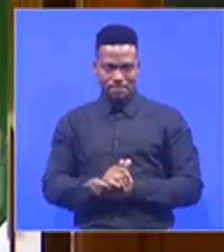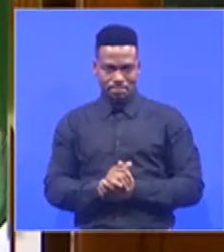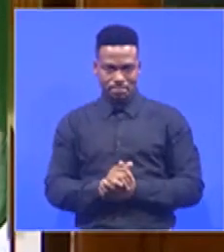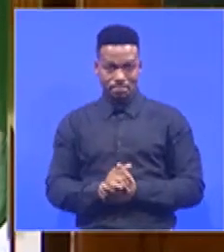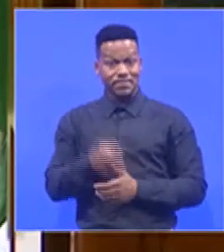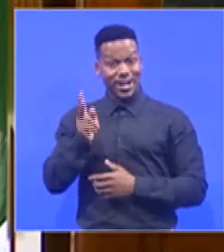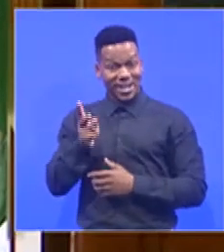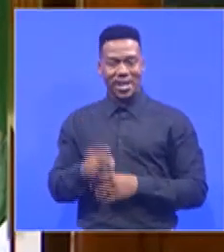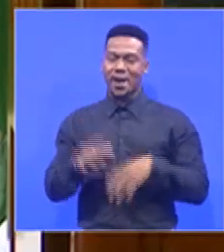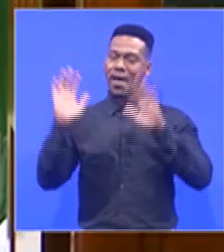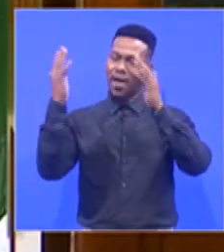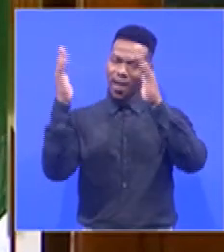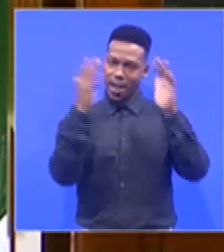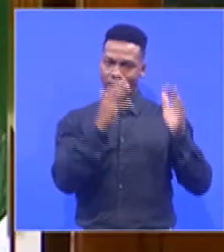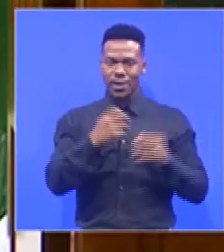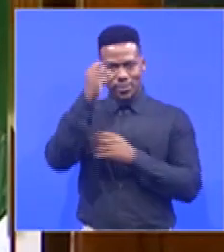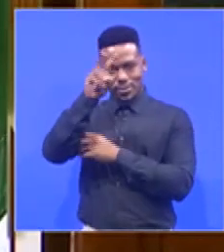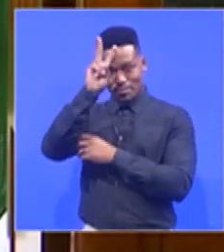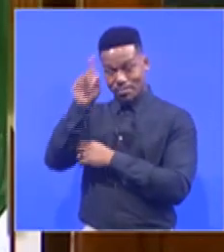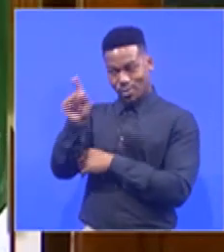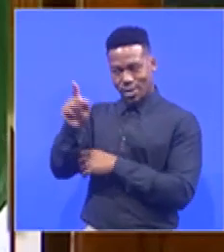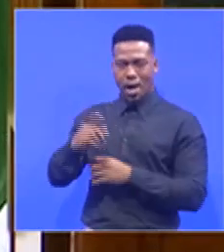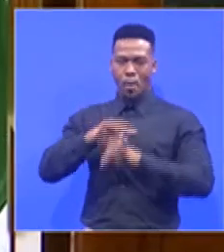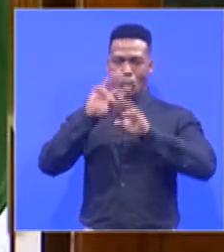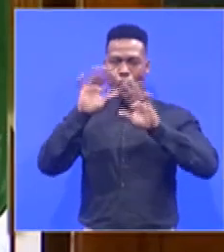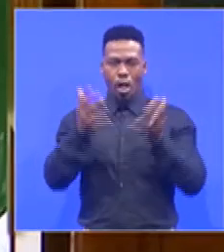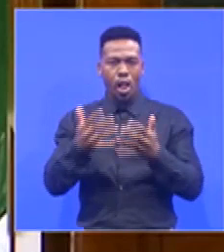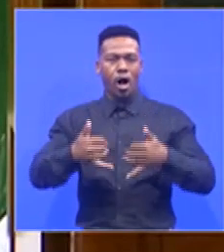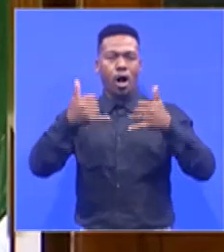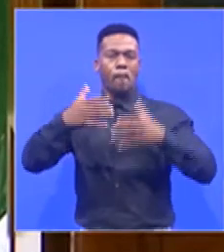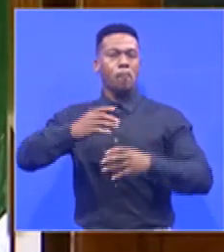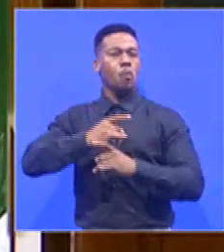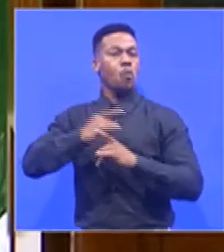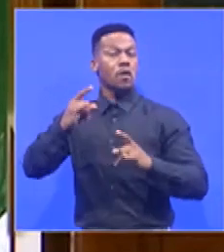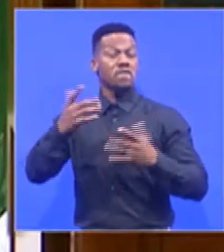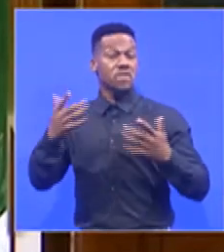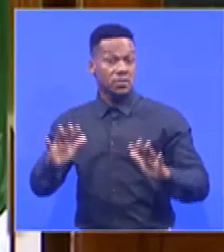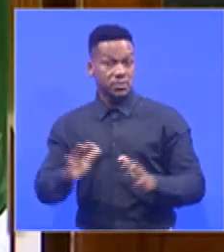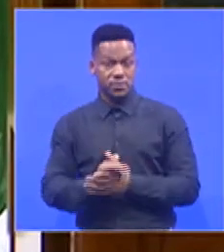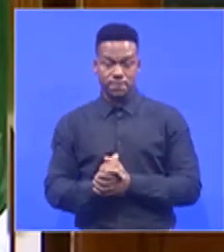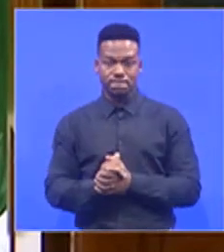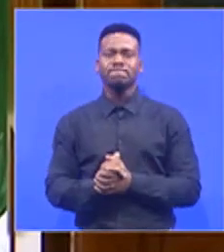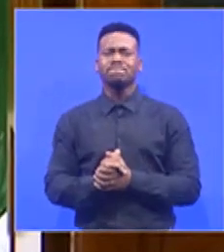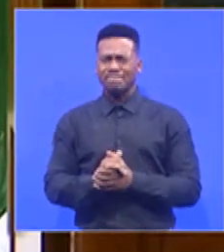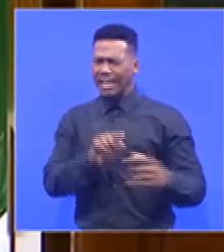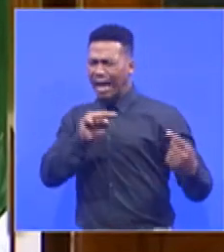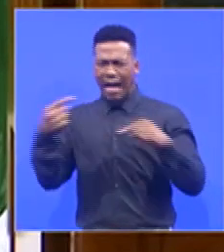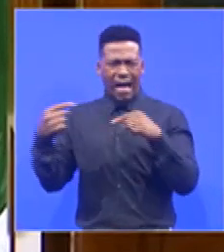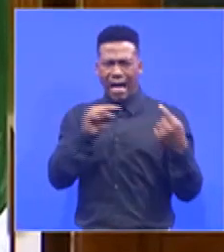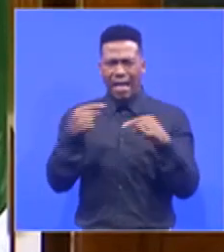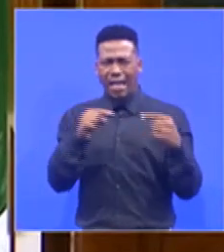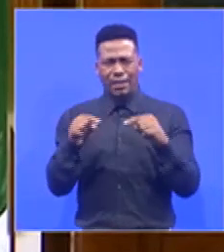we congratulate the Springboks for winning the World Cup. Let's set aside our